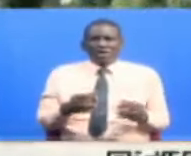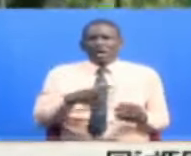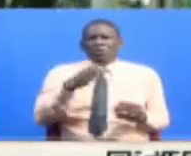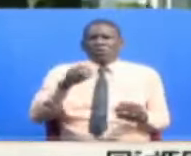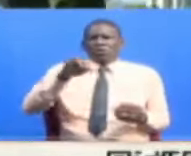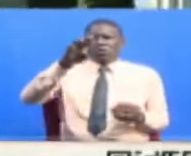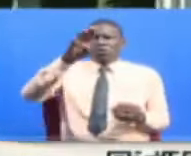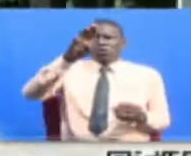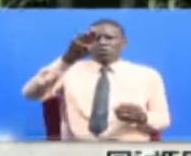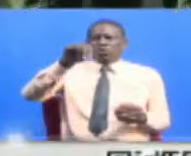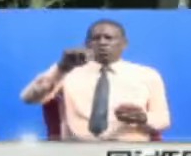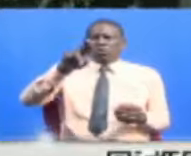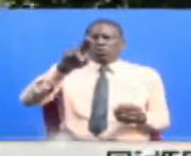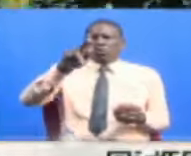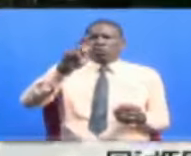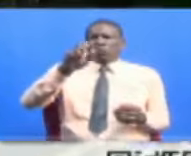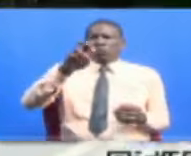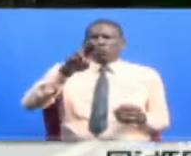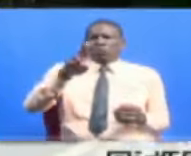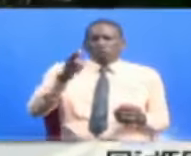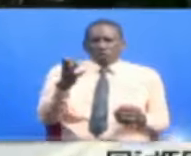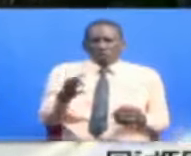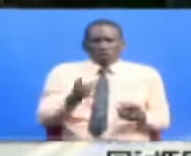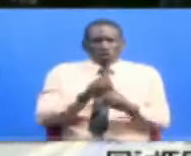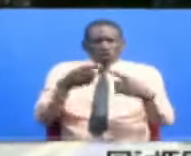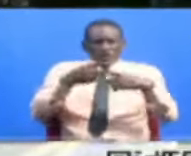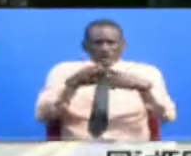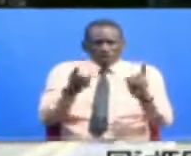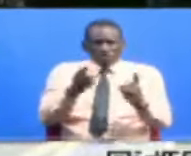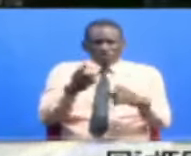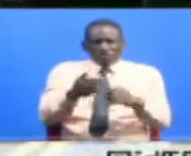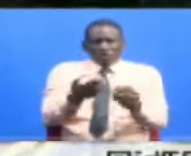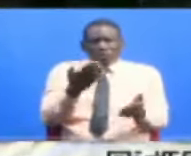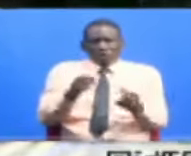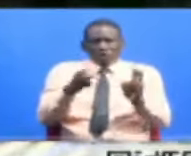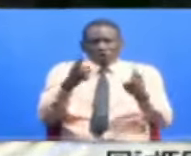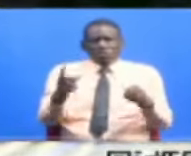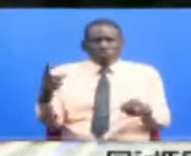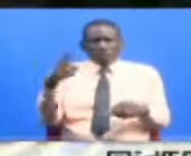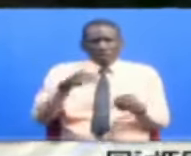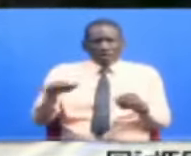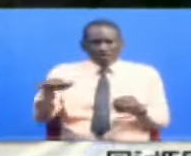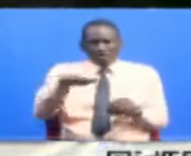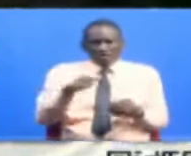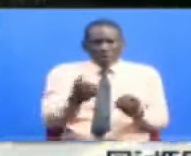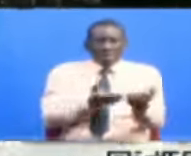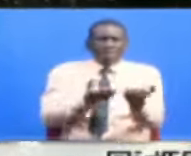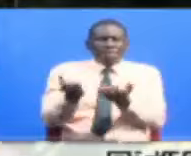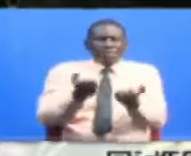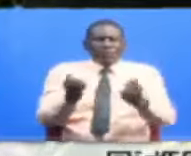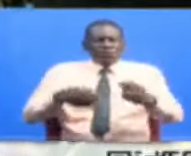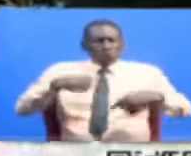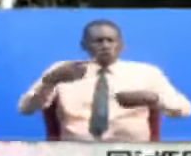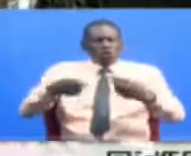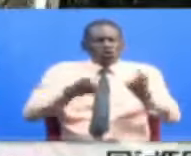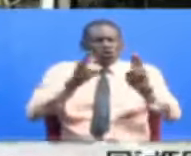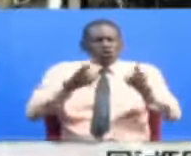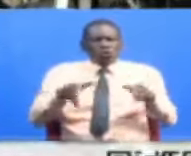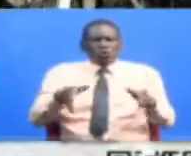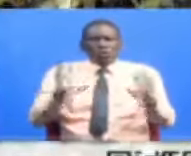kwa Njenga, and here there was no difference between any other regular day in the area. Businesses were running